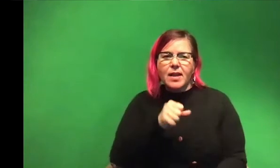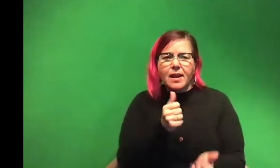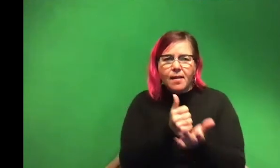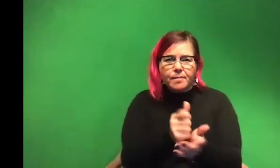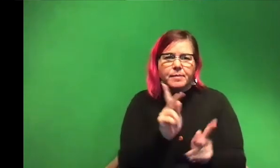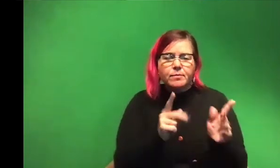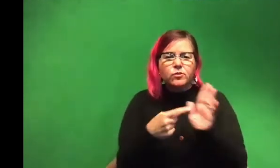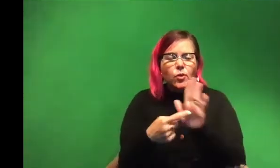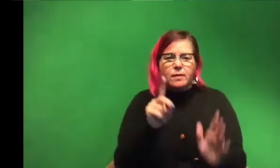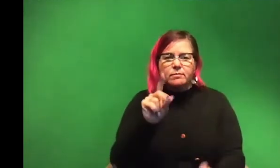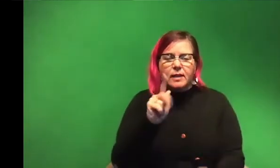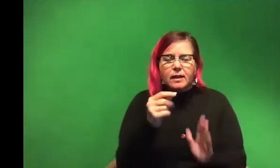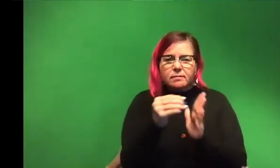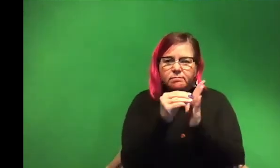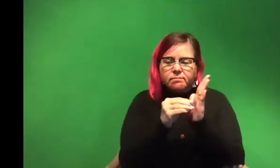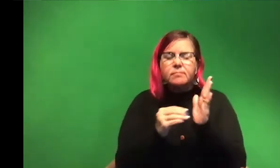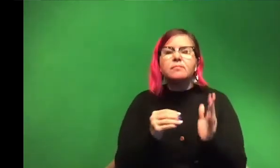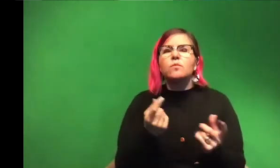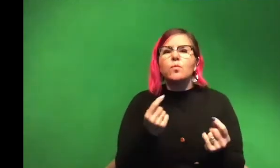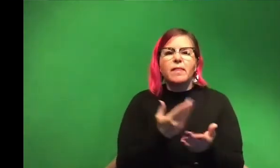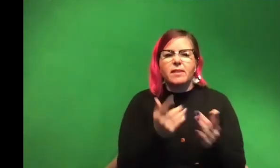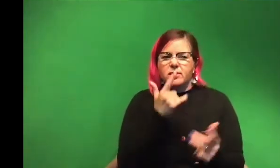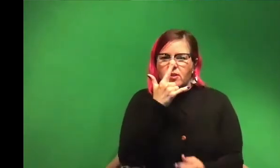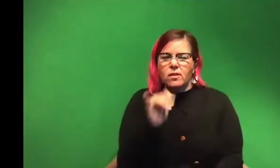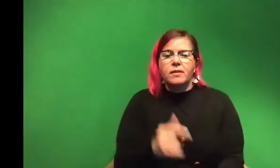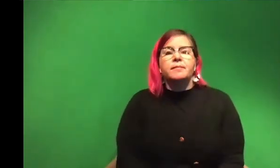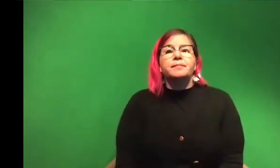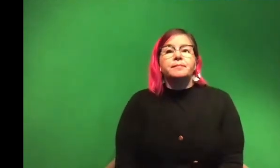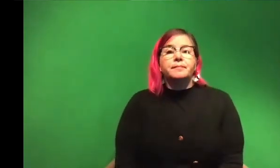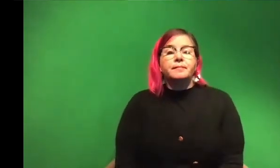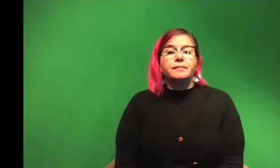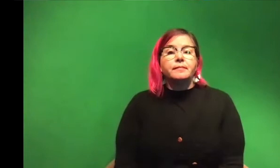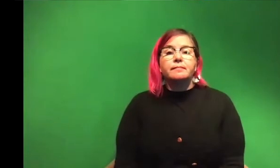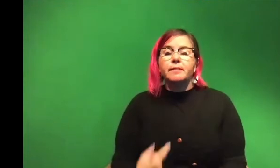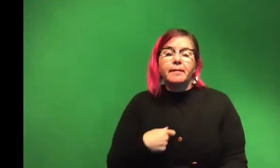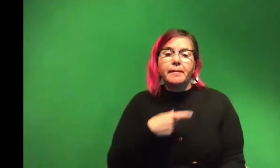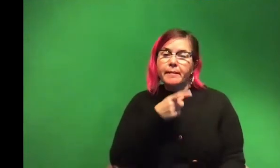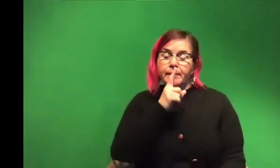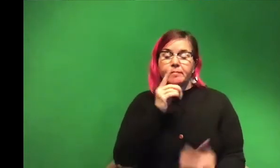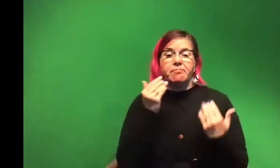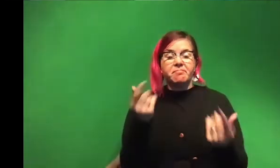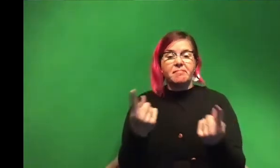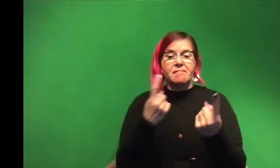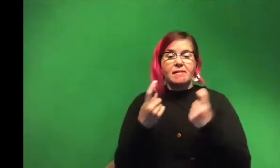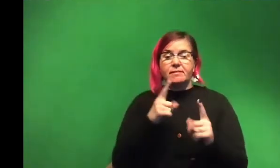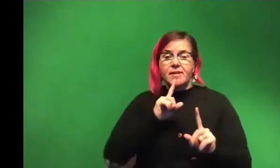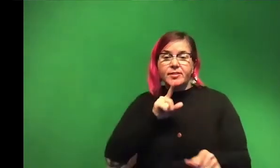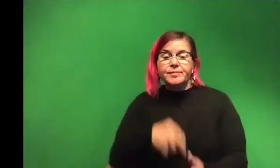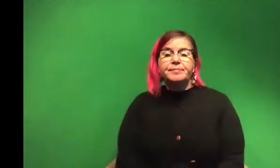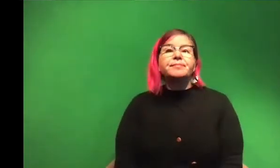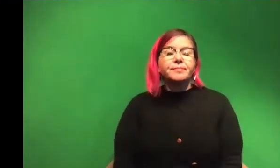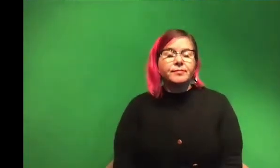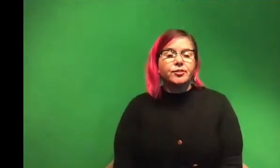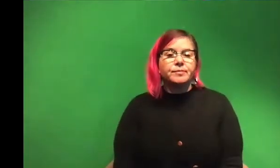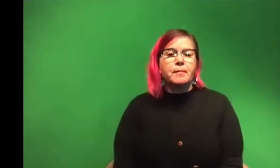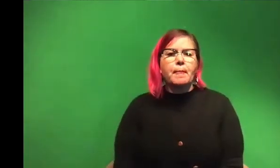show them data of what stuff looks like. But without any further ado, I would love to answer your questions. Awesome. Okay,